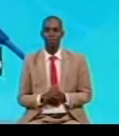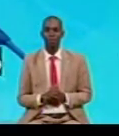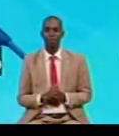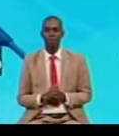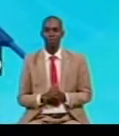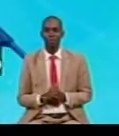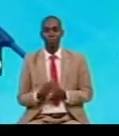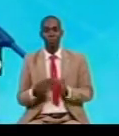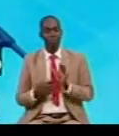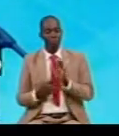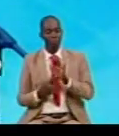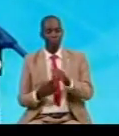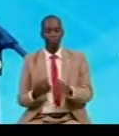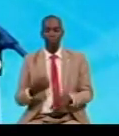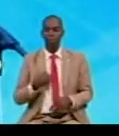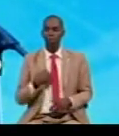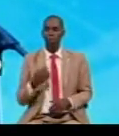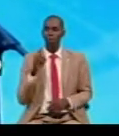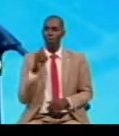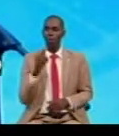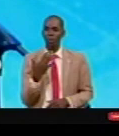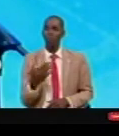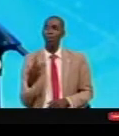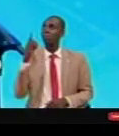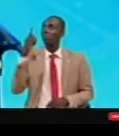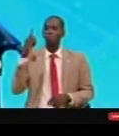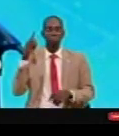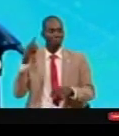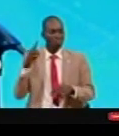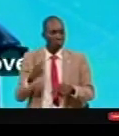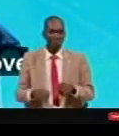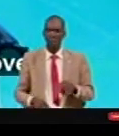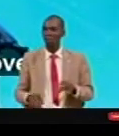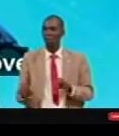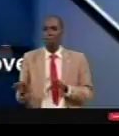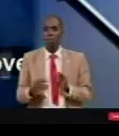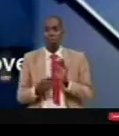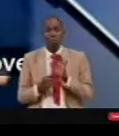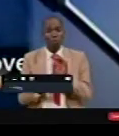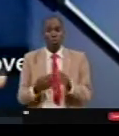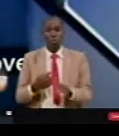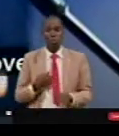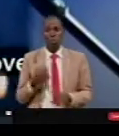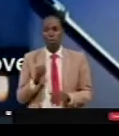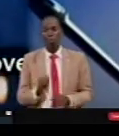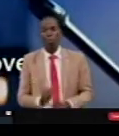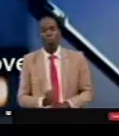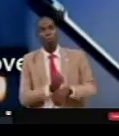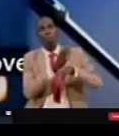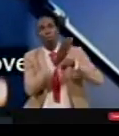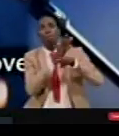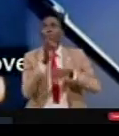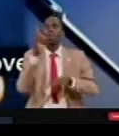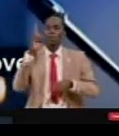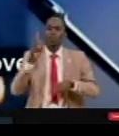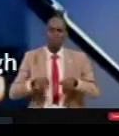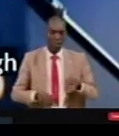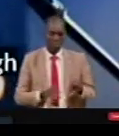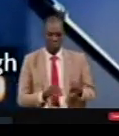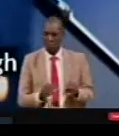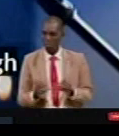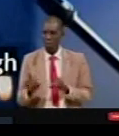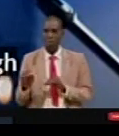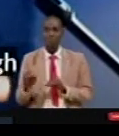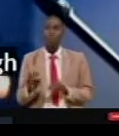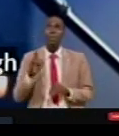Show me one thing he can't do. Show me a mountain he can't move.